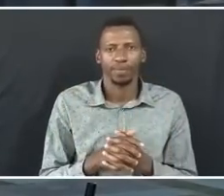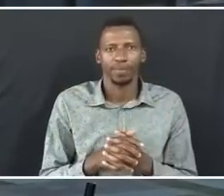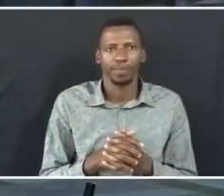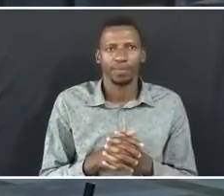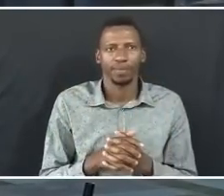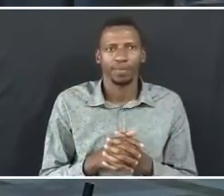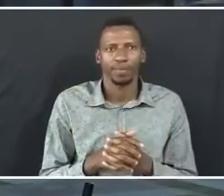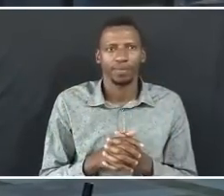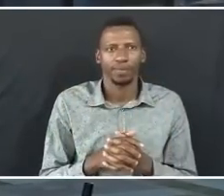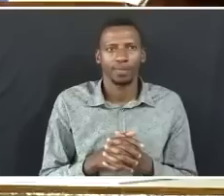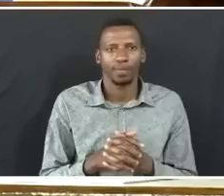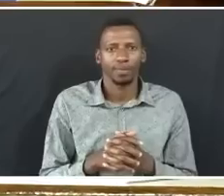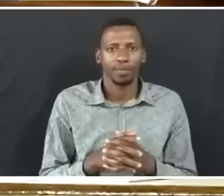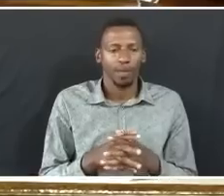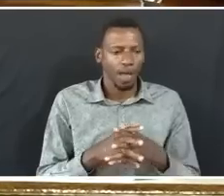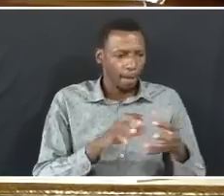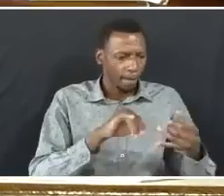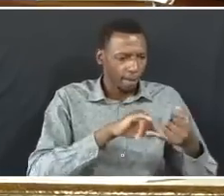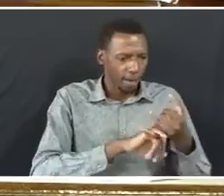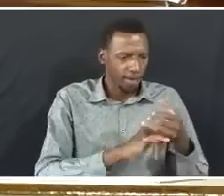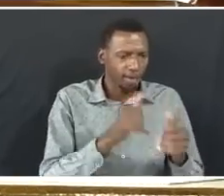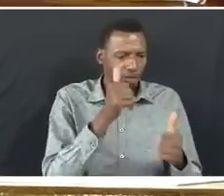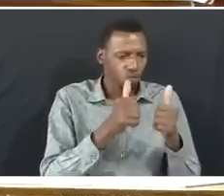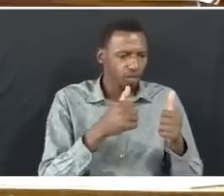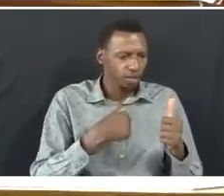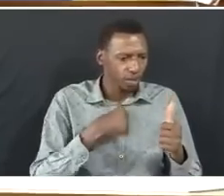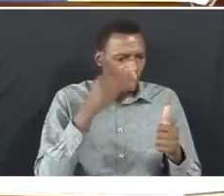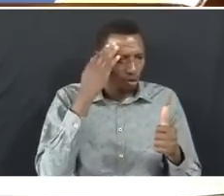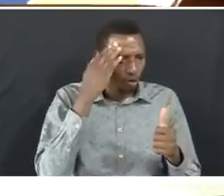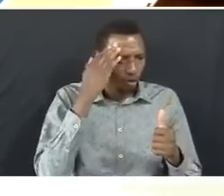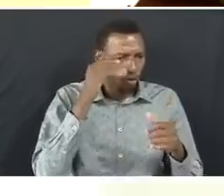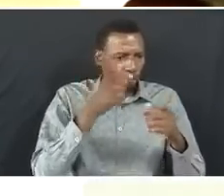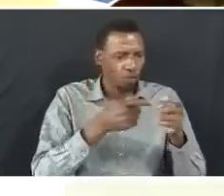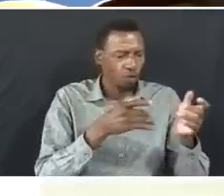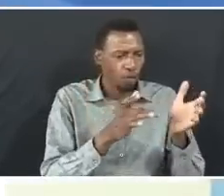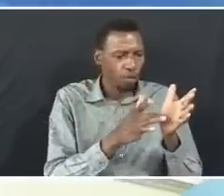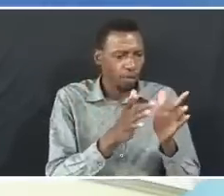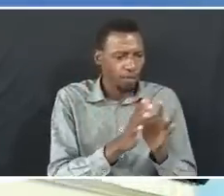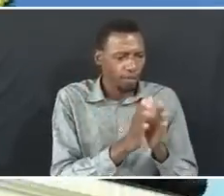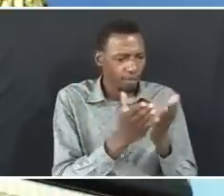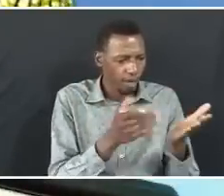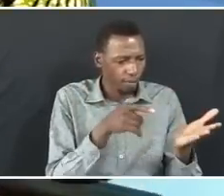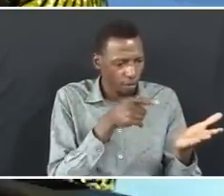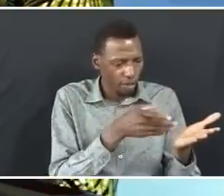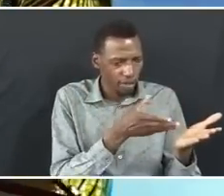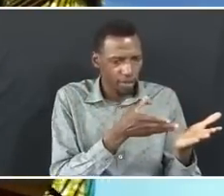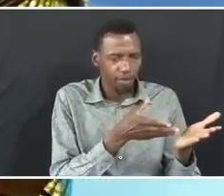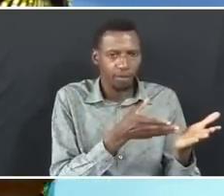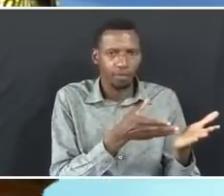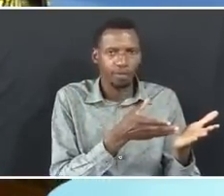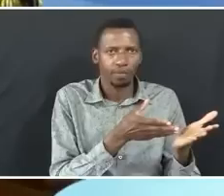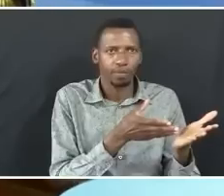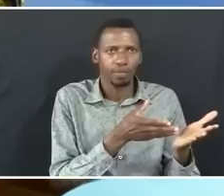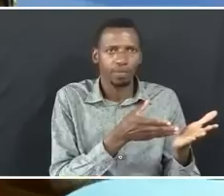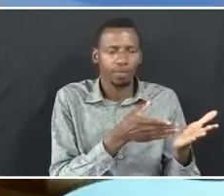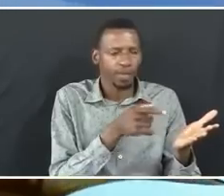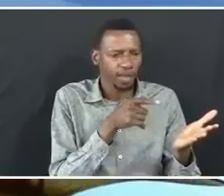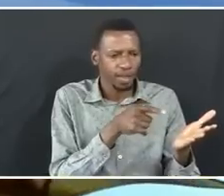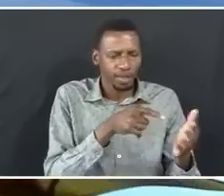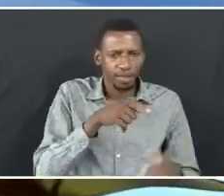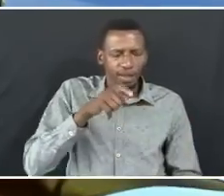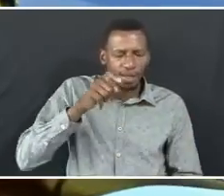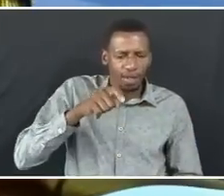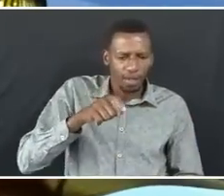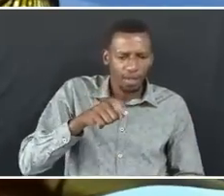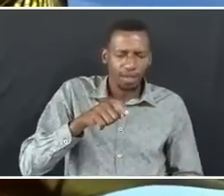In the beginning, the marriage I know in the Bible, that need can only be